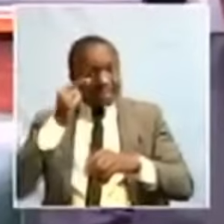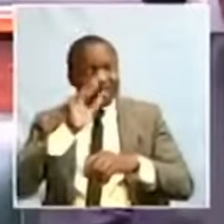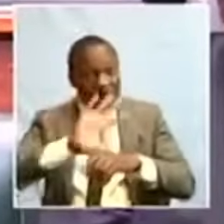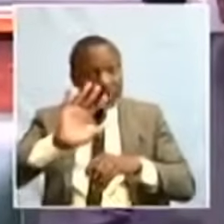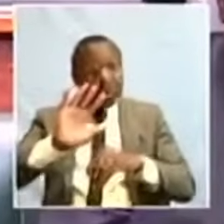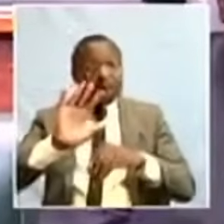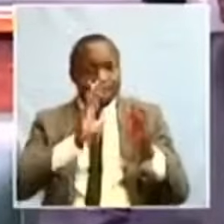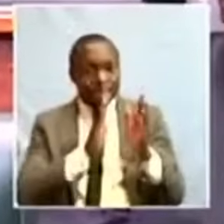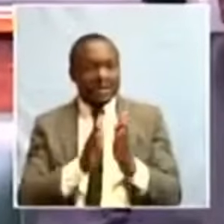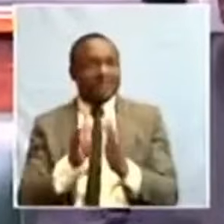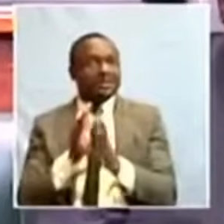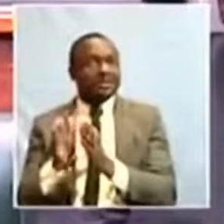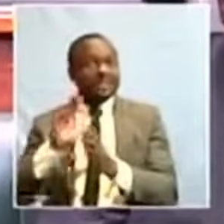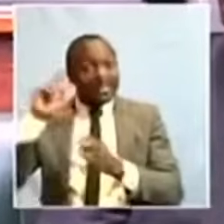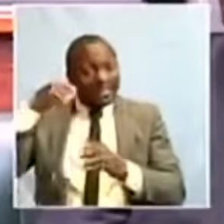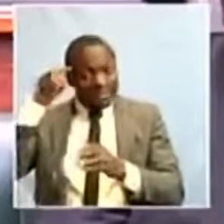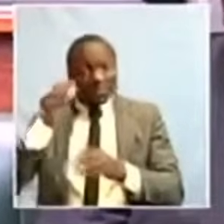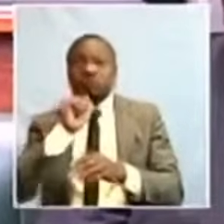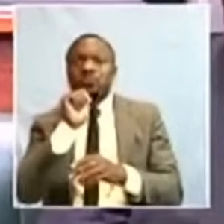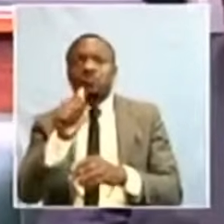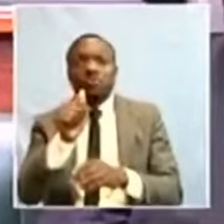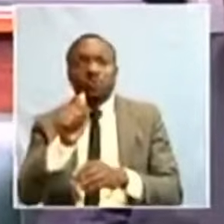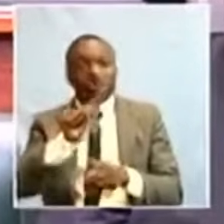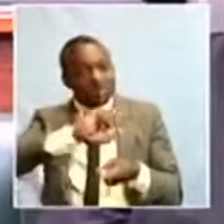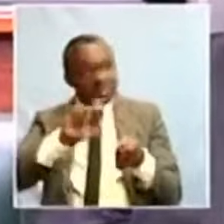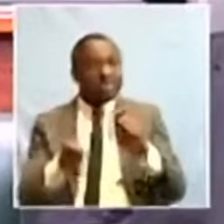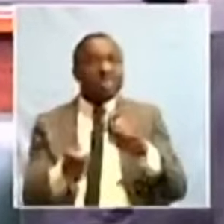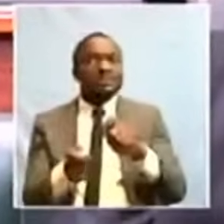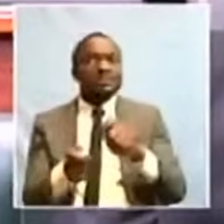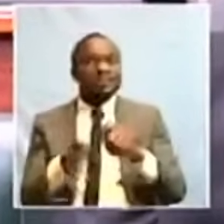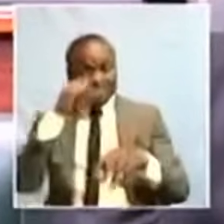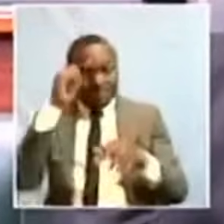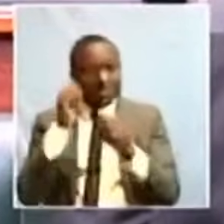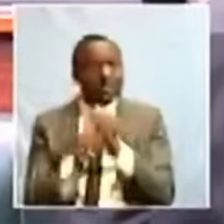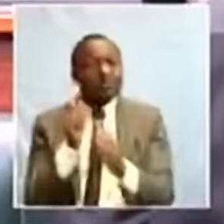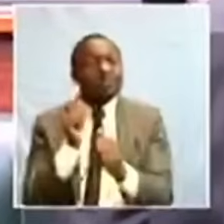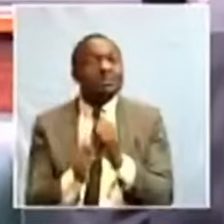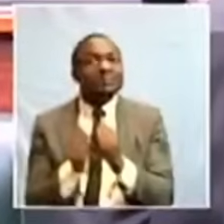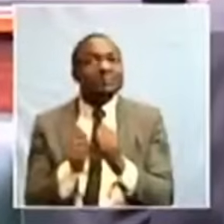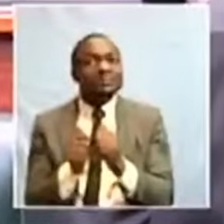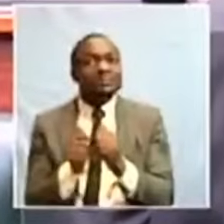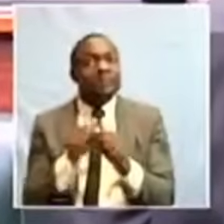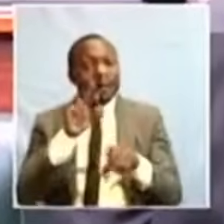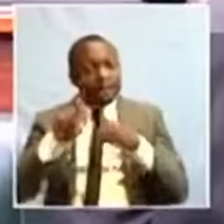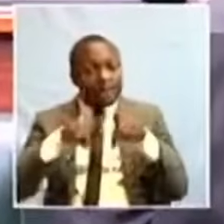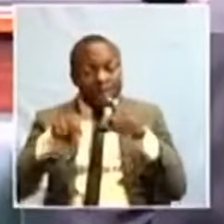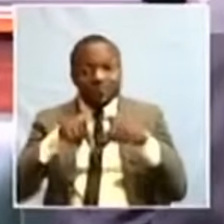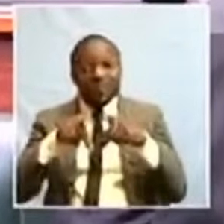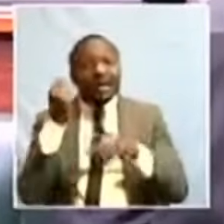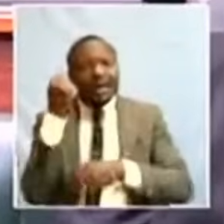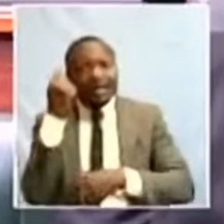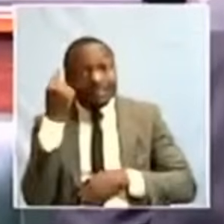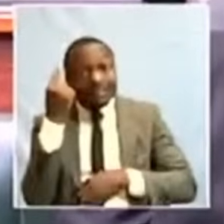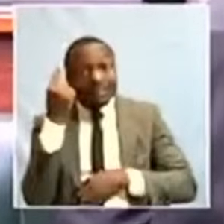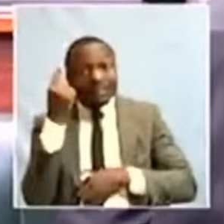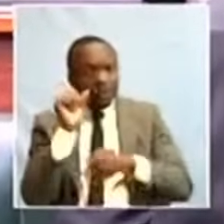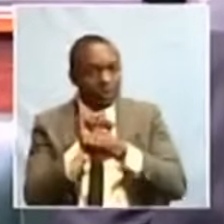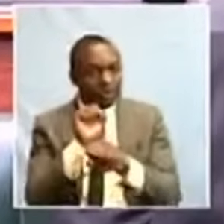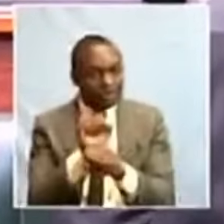intention. No, the government will not be changed because people understand the